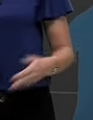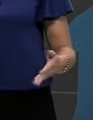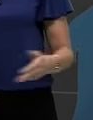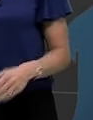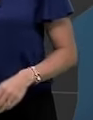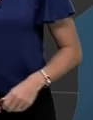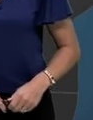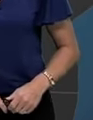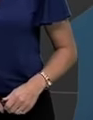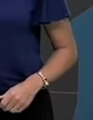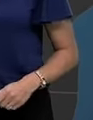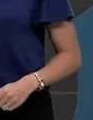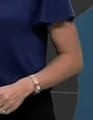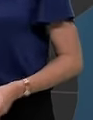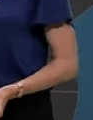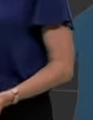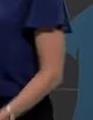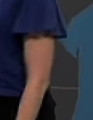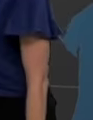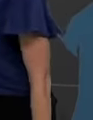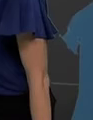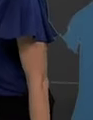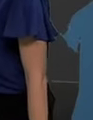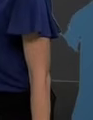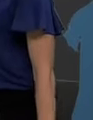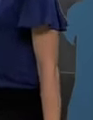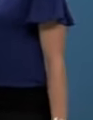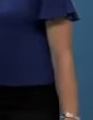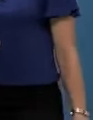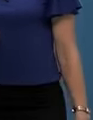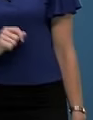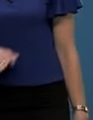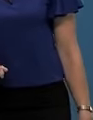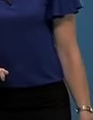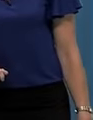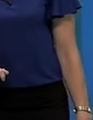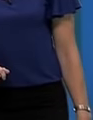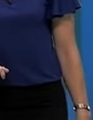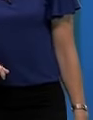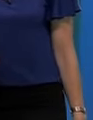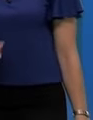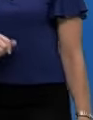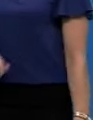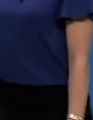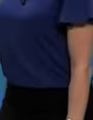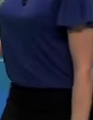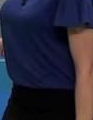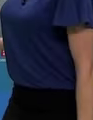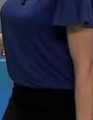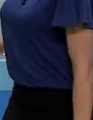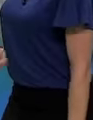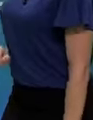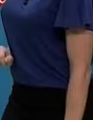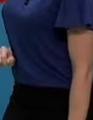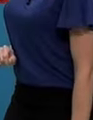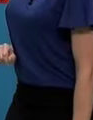clear weather with a maximum of around 30 for most weather stations, Pretoria topping 32 with the possibility of thundershowers. Now, those thunderstorms